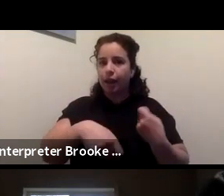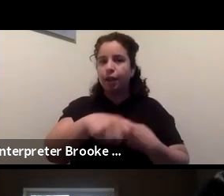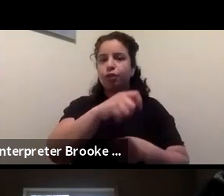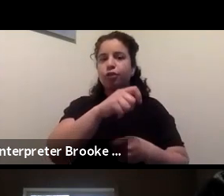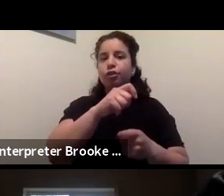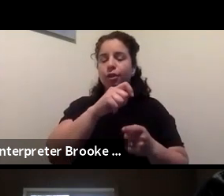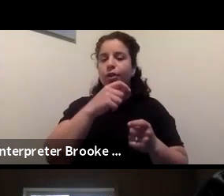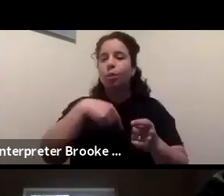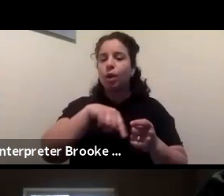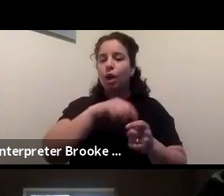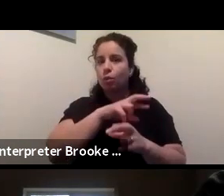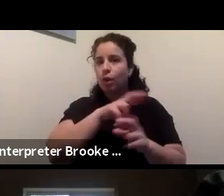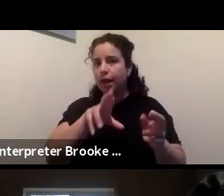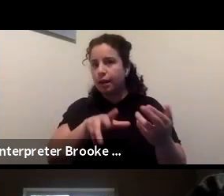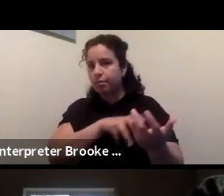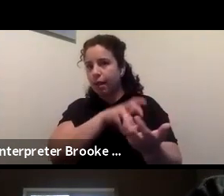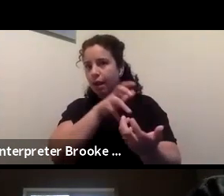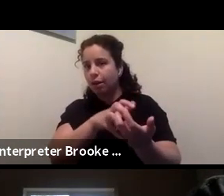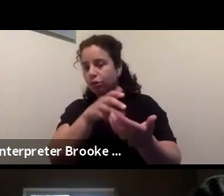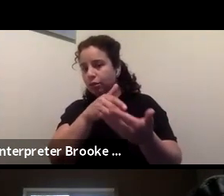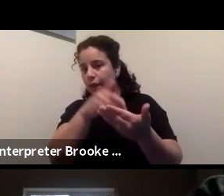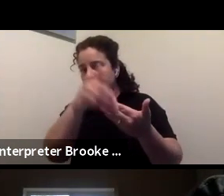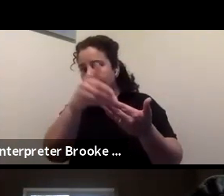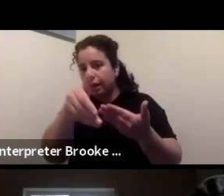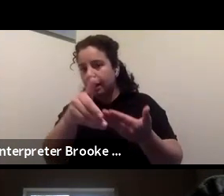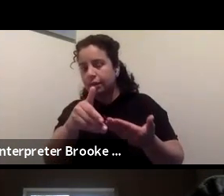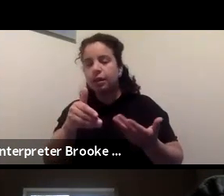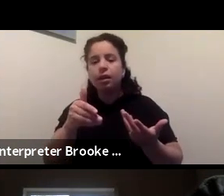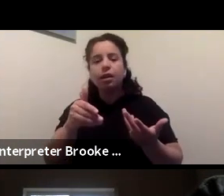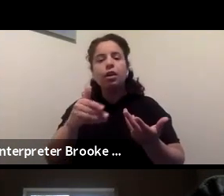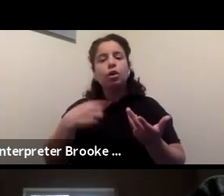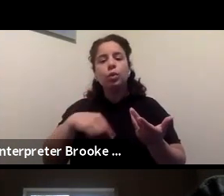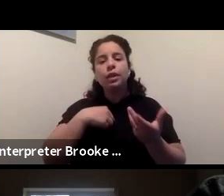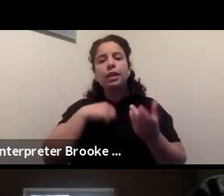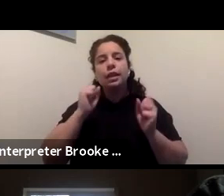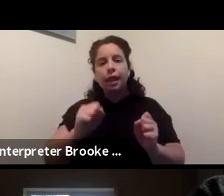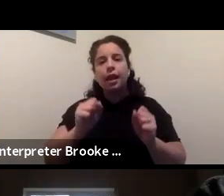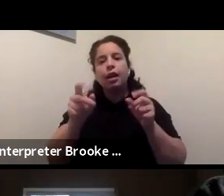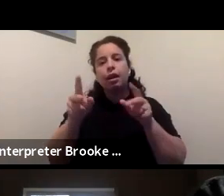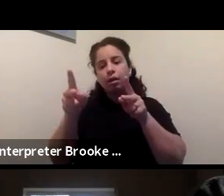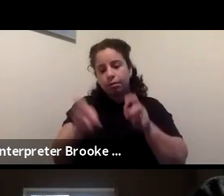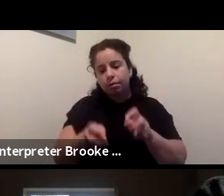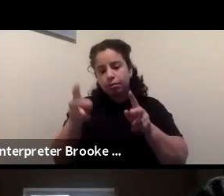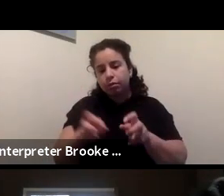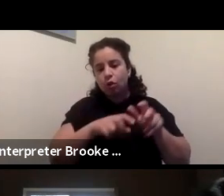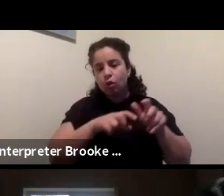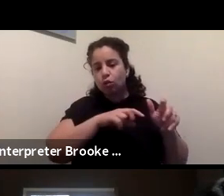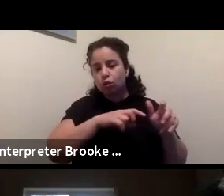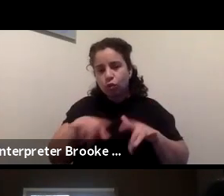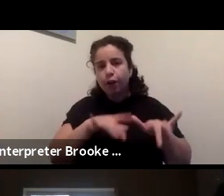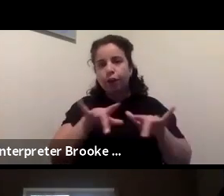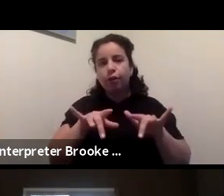how we might activate the record for justice and